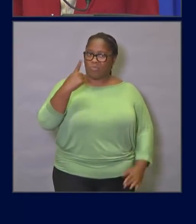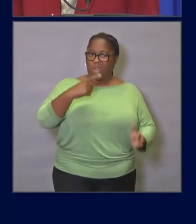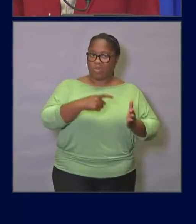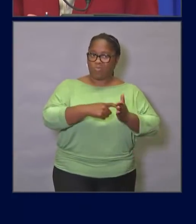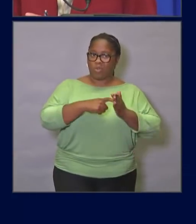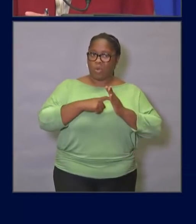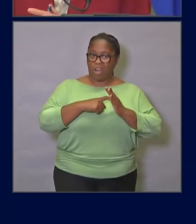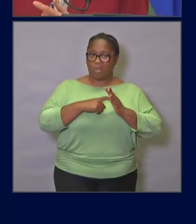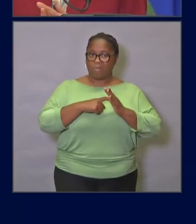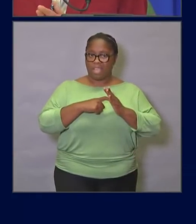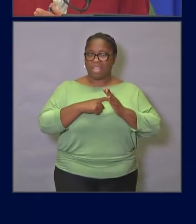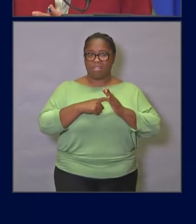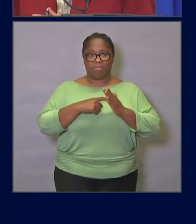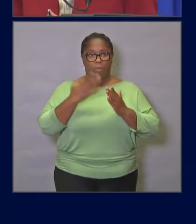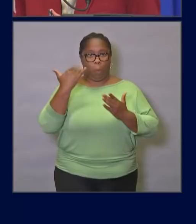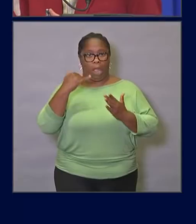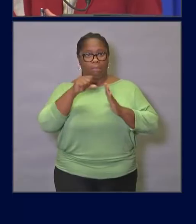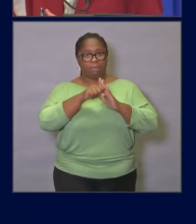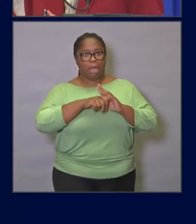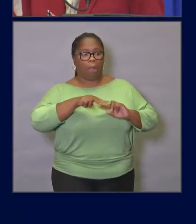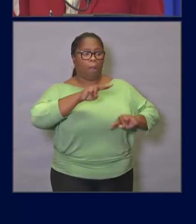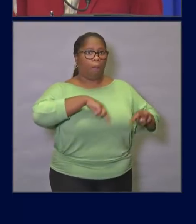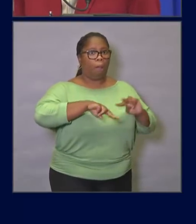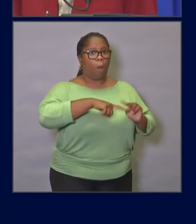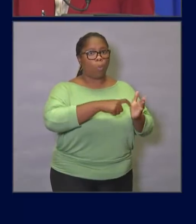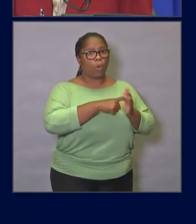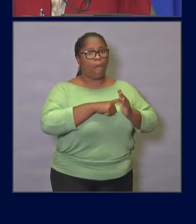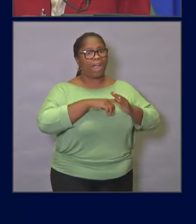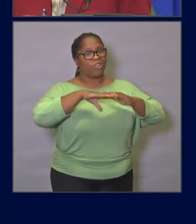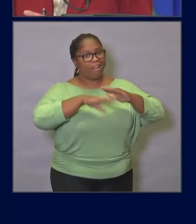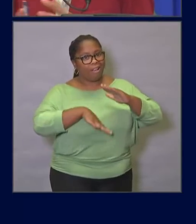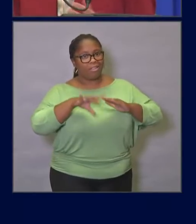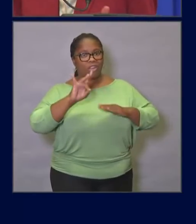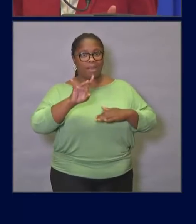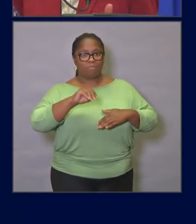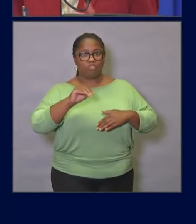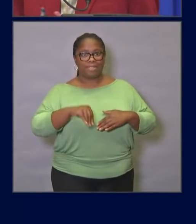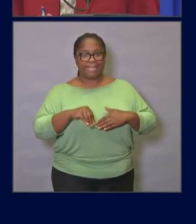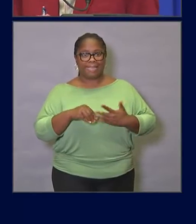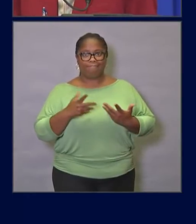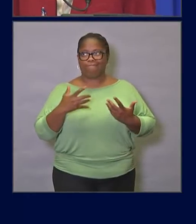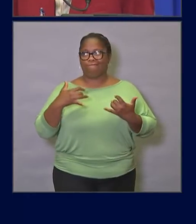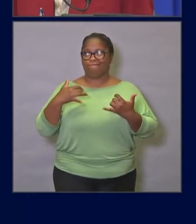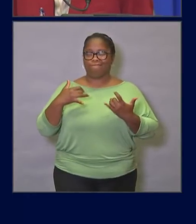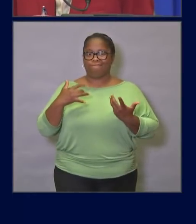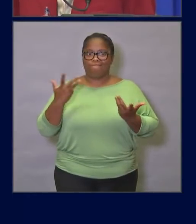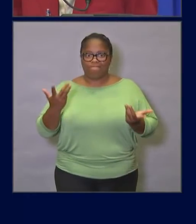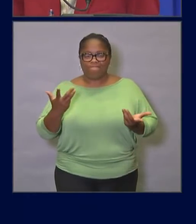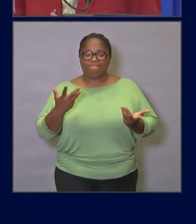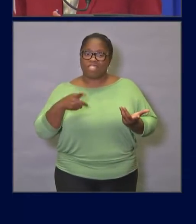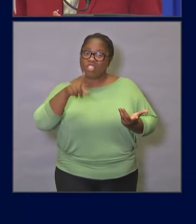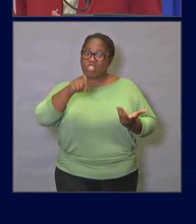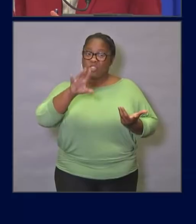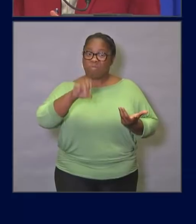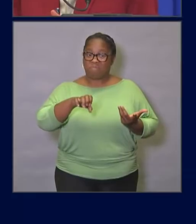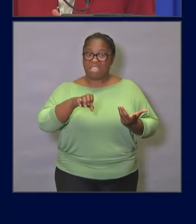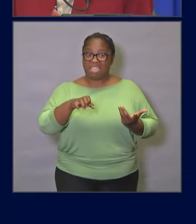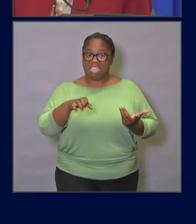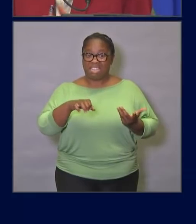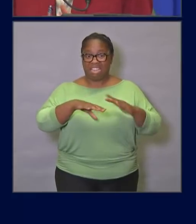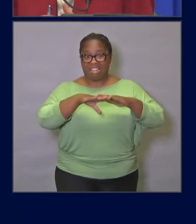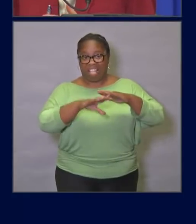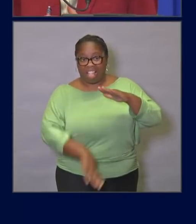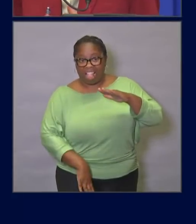get off the state's monitoring list and to reopen our schools. And it really actually needs to be lower than that if we're